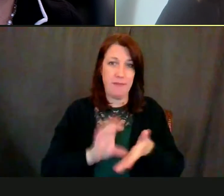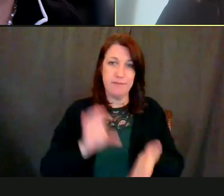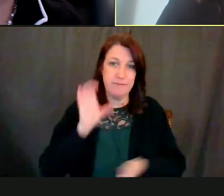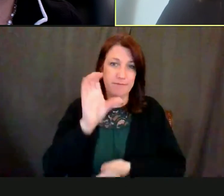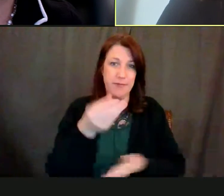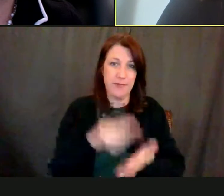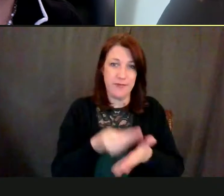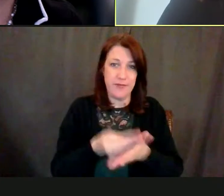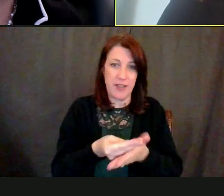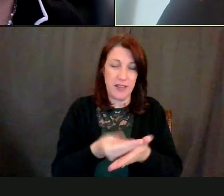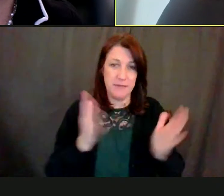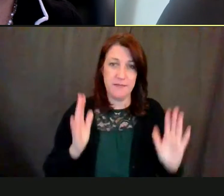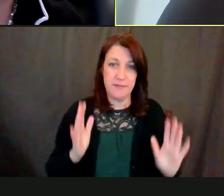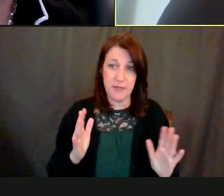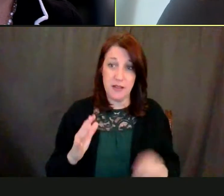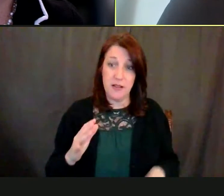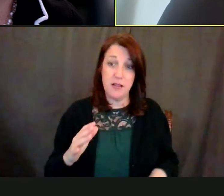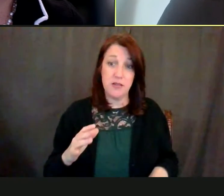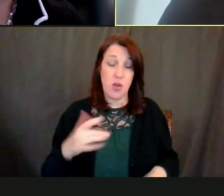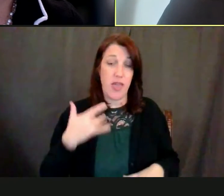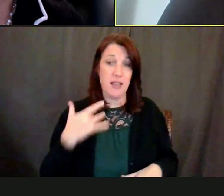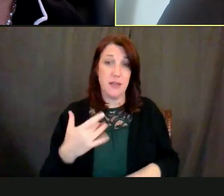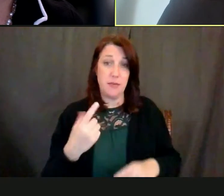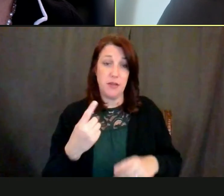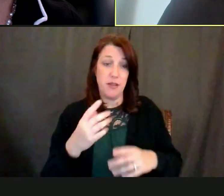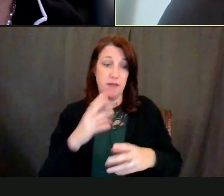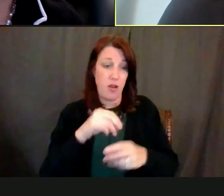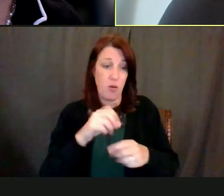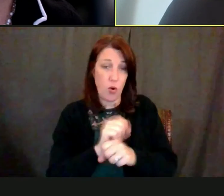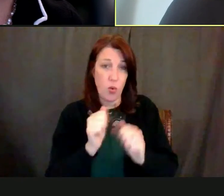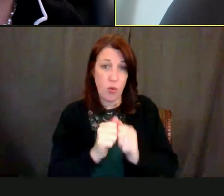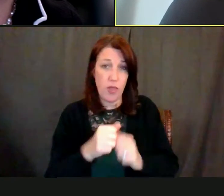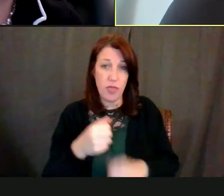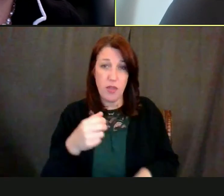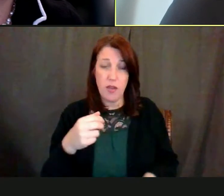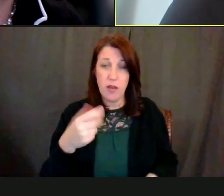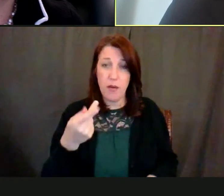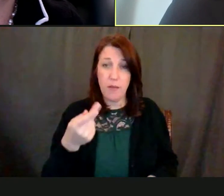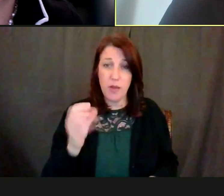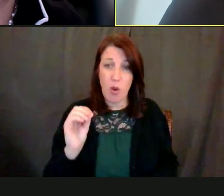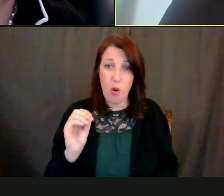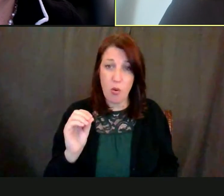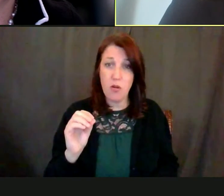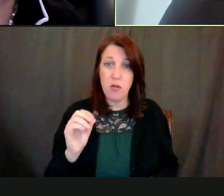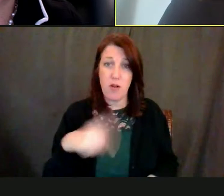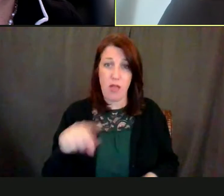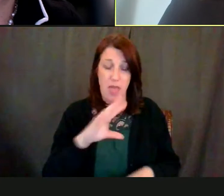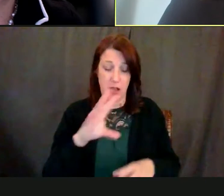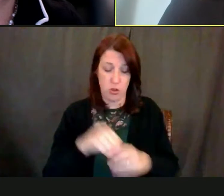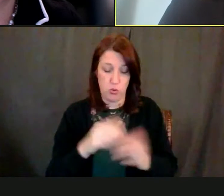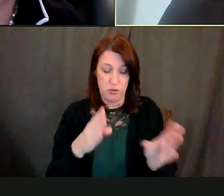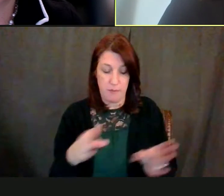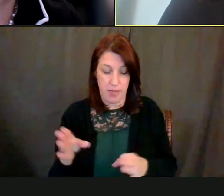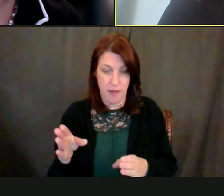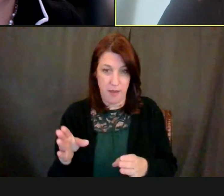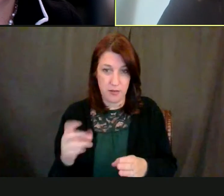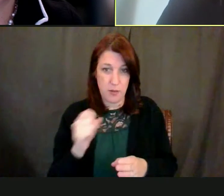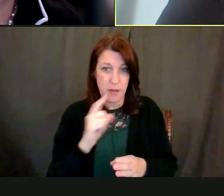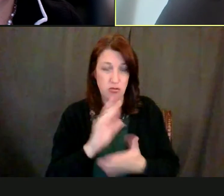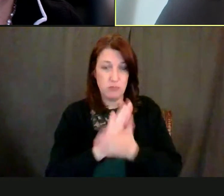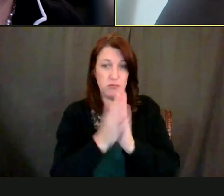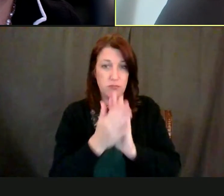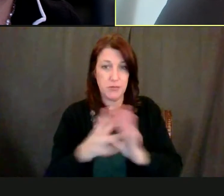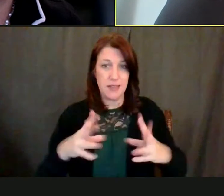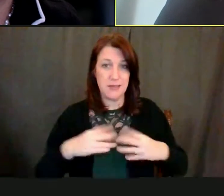are resolved. And so typically that involves working with a program officer on that inclusion plan to make it